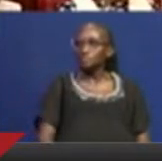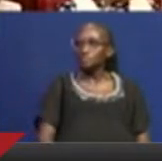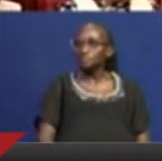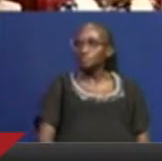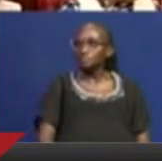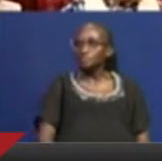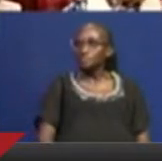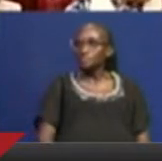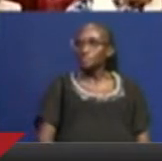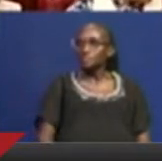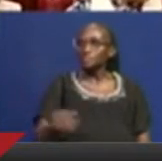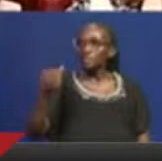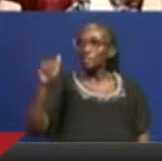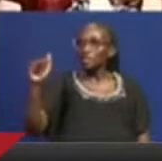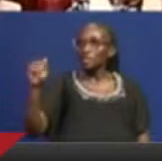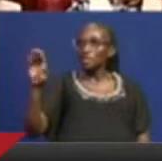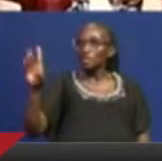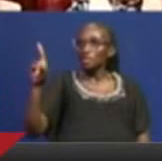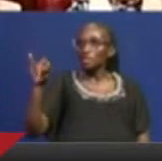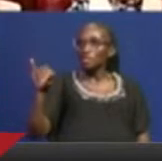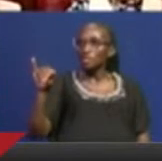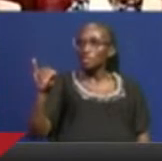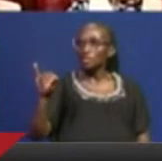Ijara, Abdi Ali.